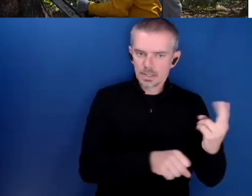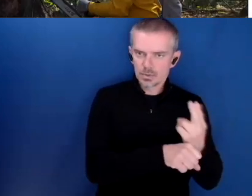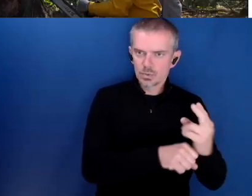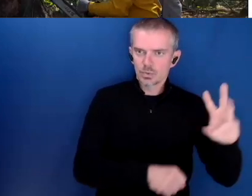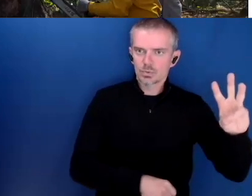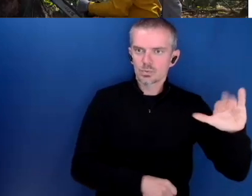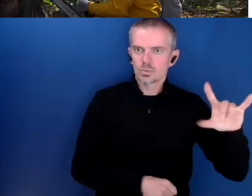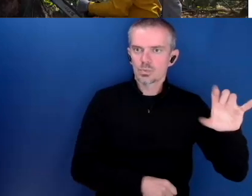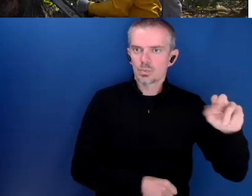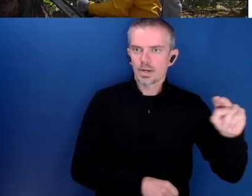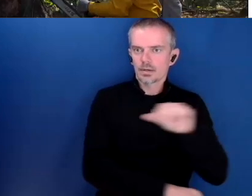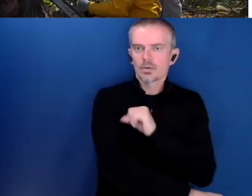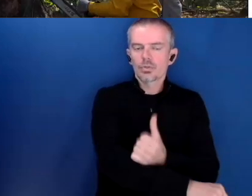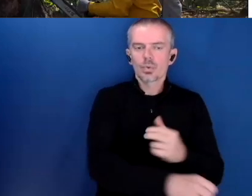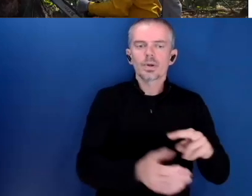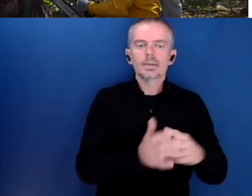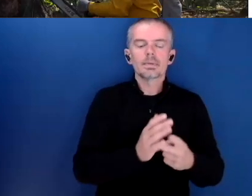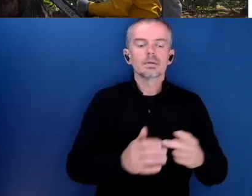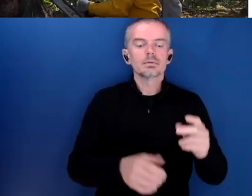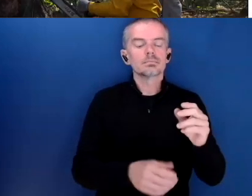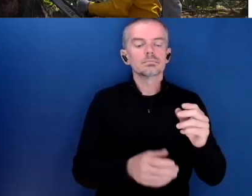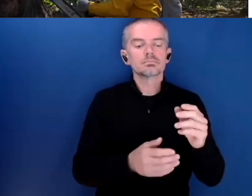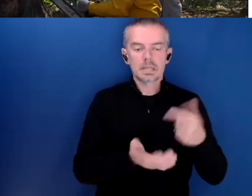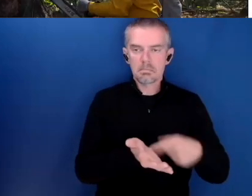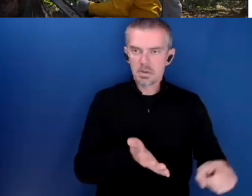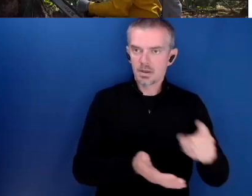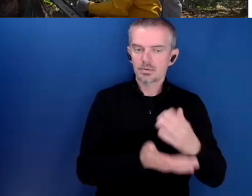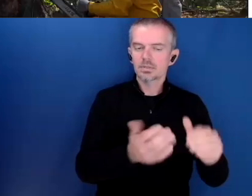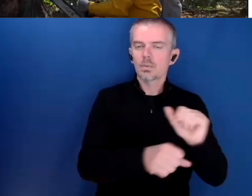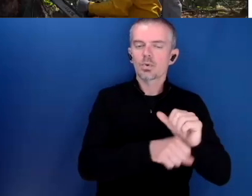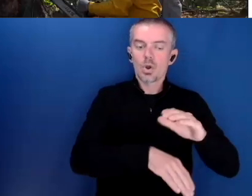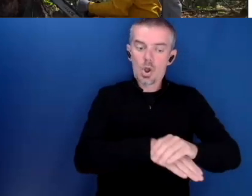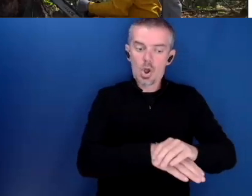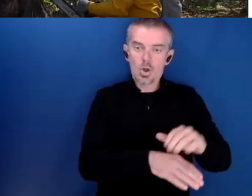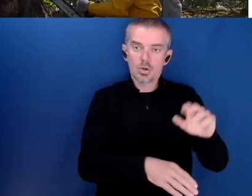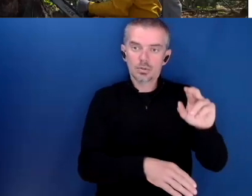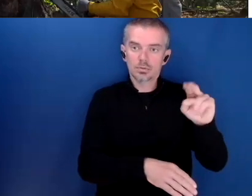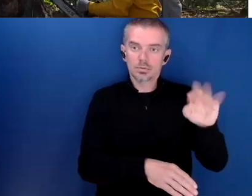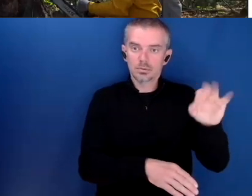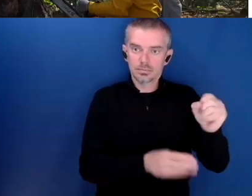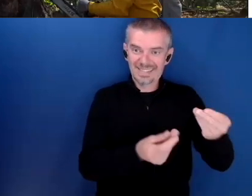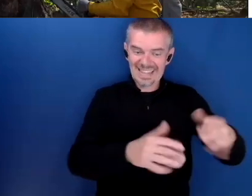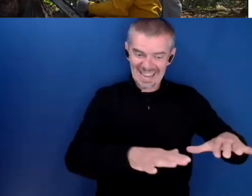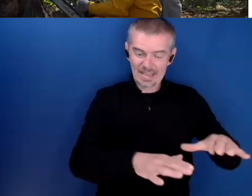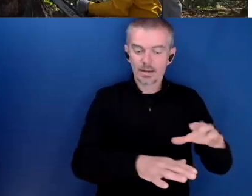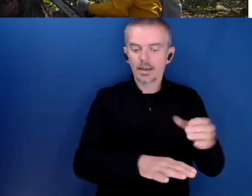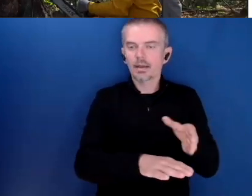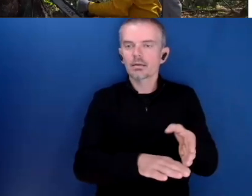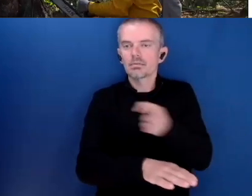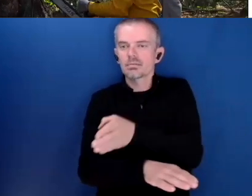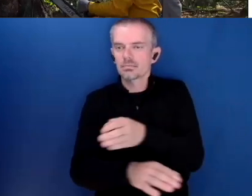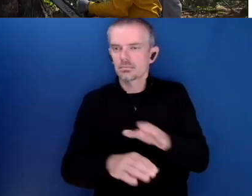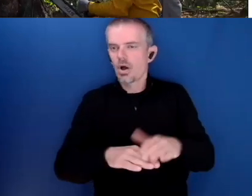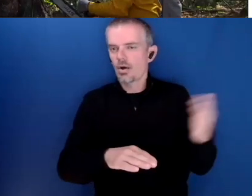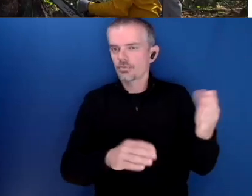for stewardship projects that include work both on and off National Forest System lands, as long as there's an overall benefit to National Forest